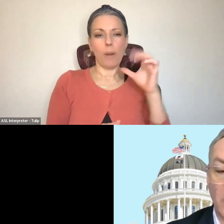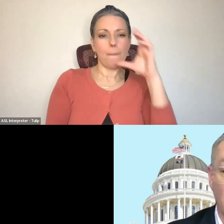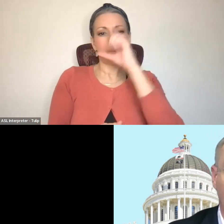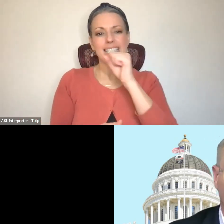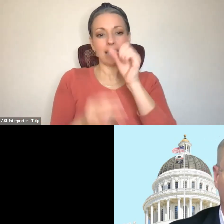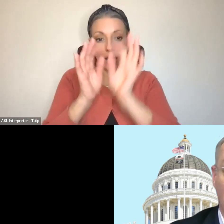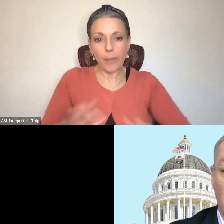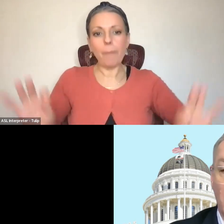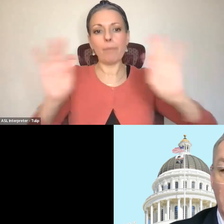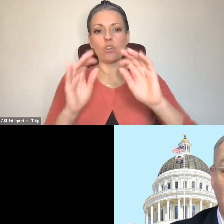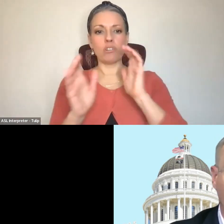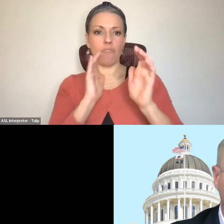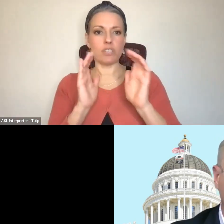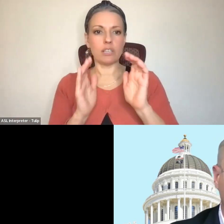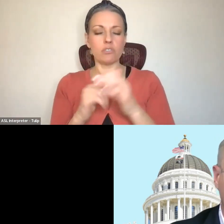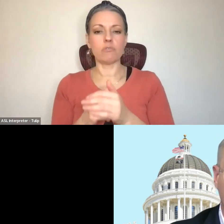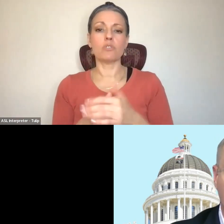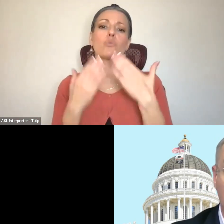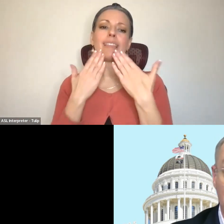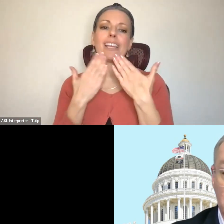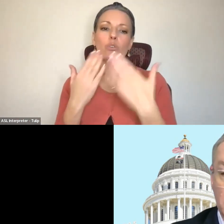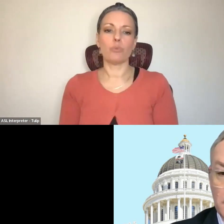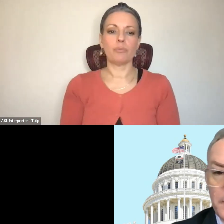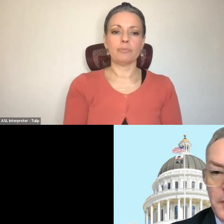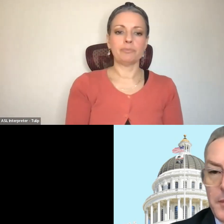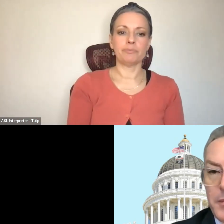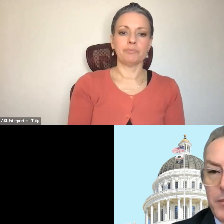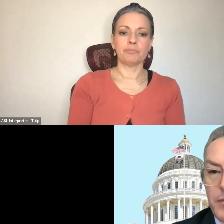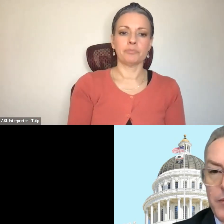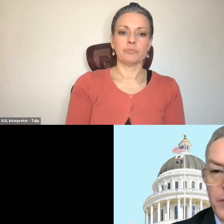conversation. So raising that first. Thank you.